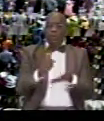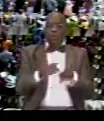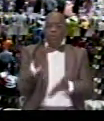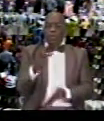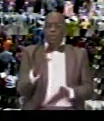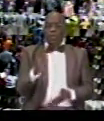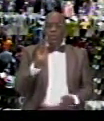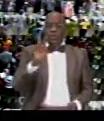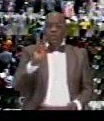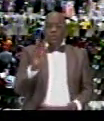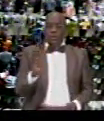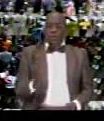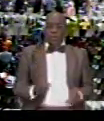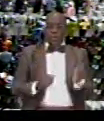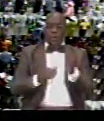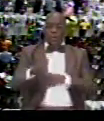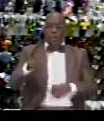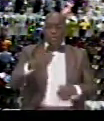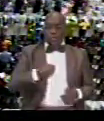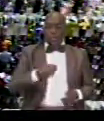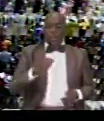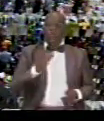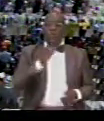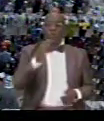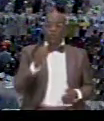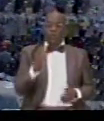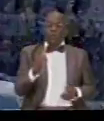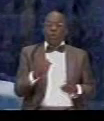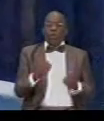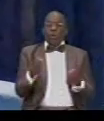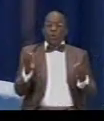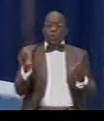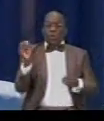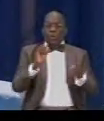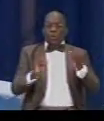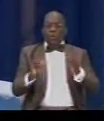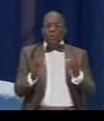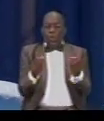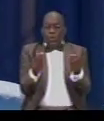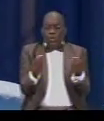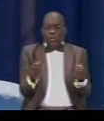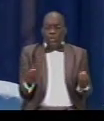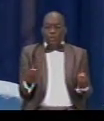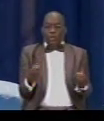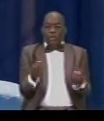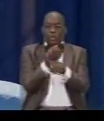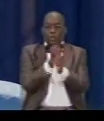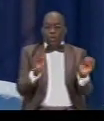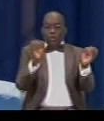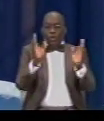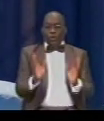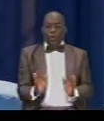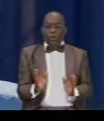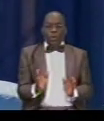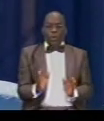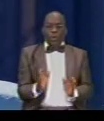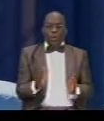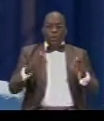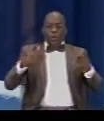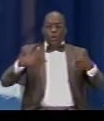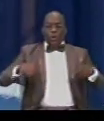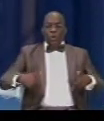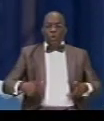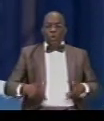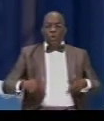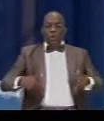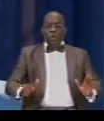not, O gentle Savior, hear my humble cry. Why others thou art calling, do